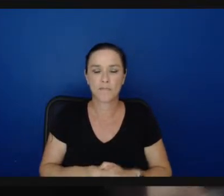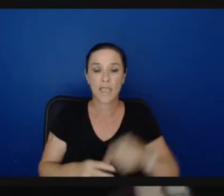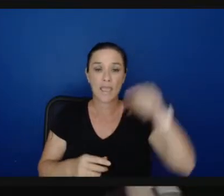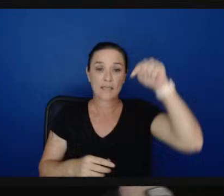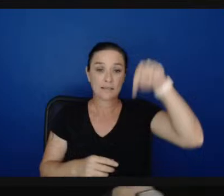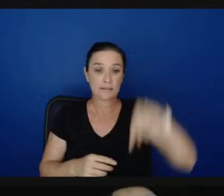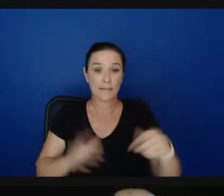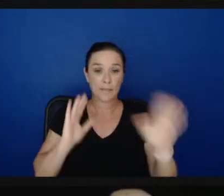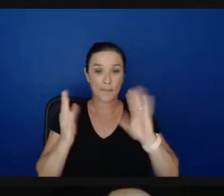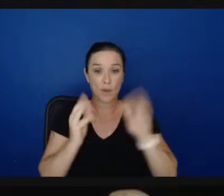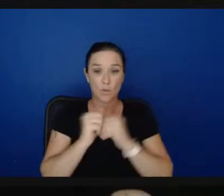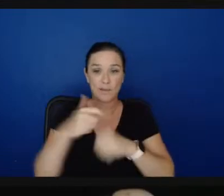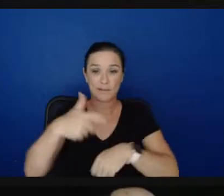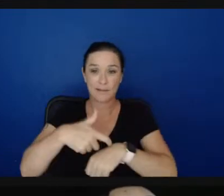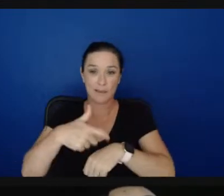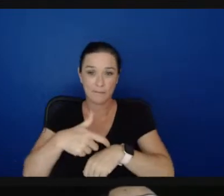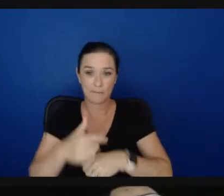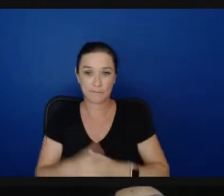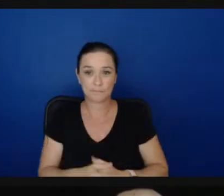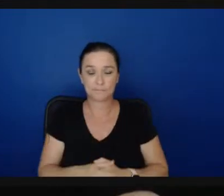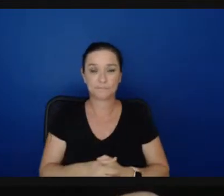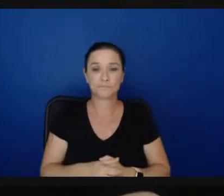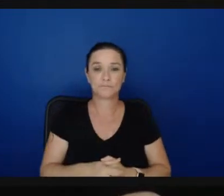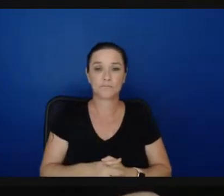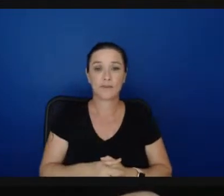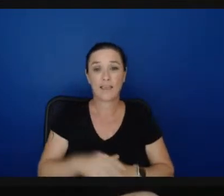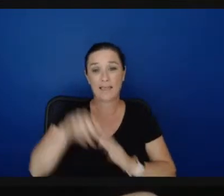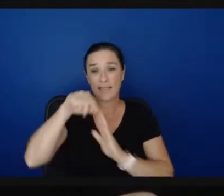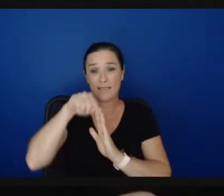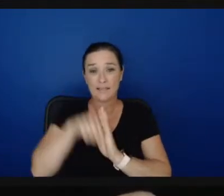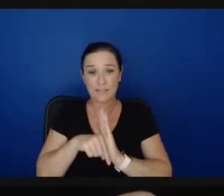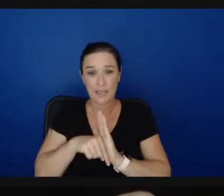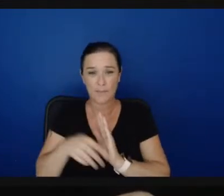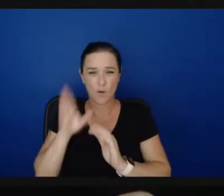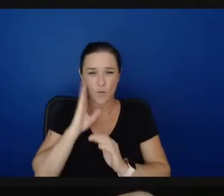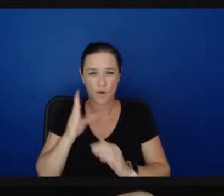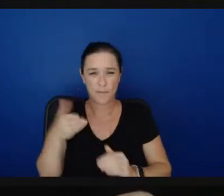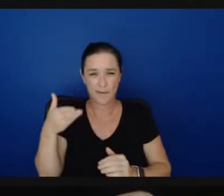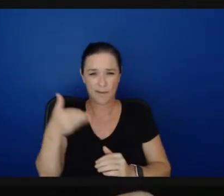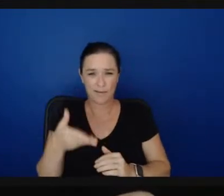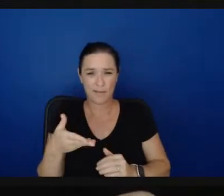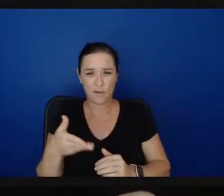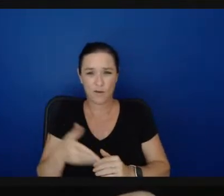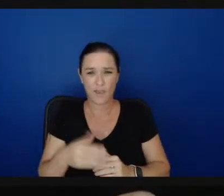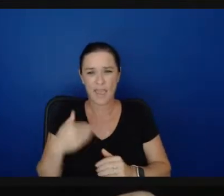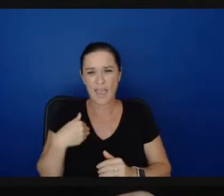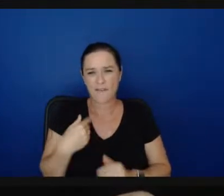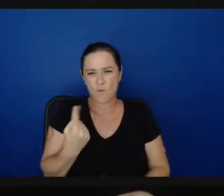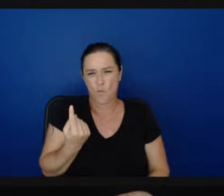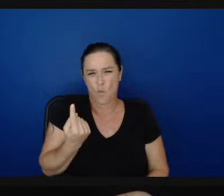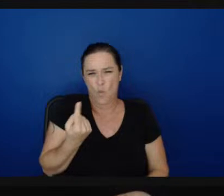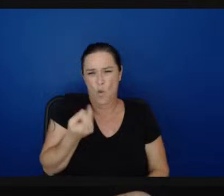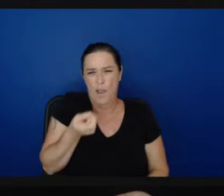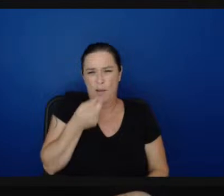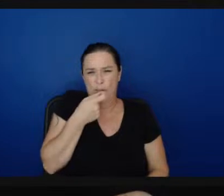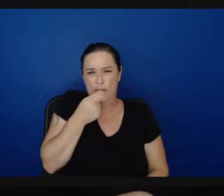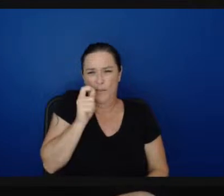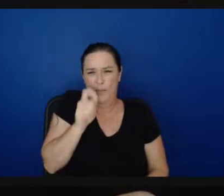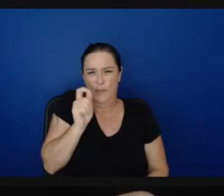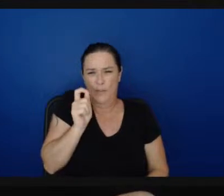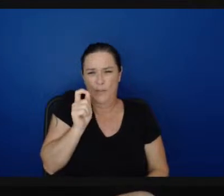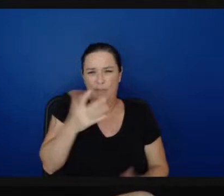time. The deep zone would be right in here. There's one tiny